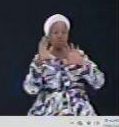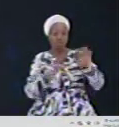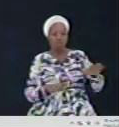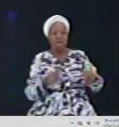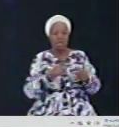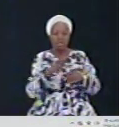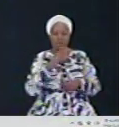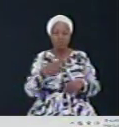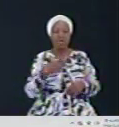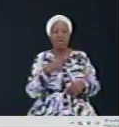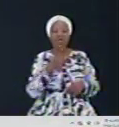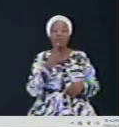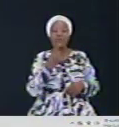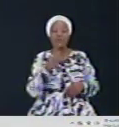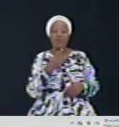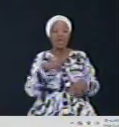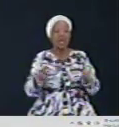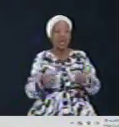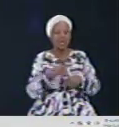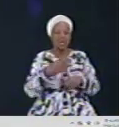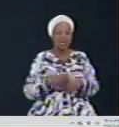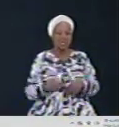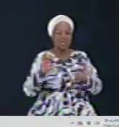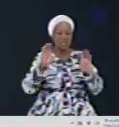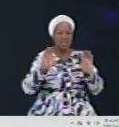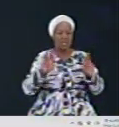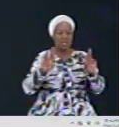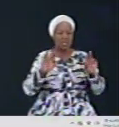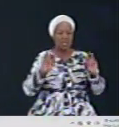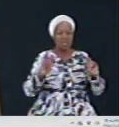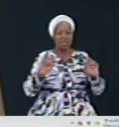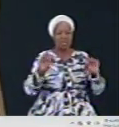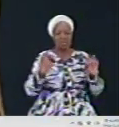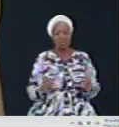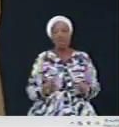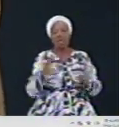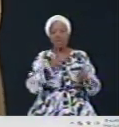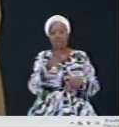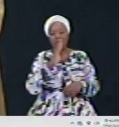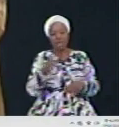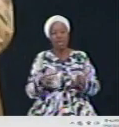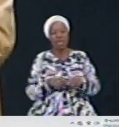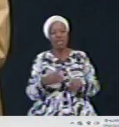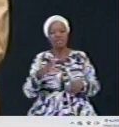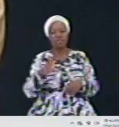red like crimson, they shall be as wool. Look at verse 19.